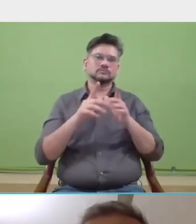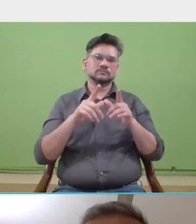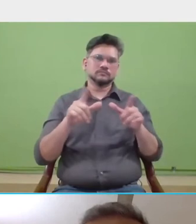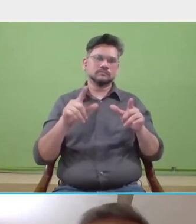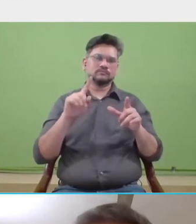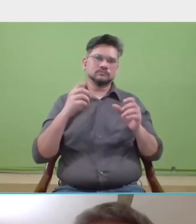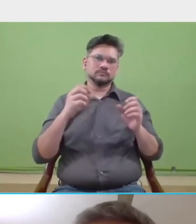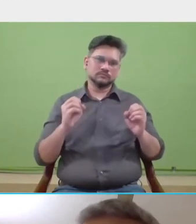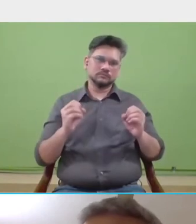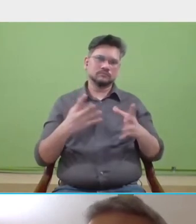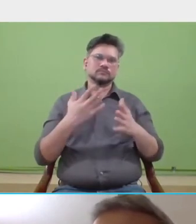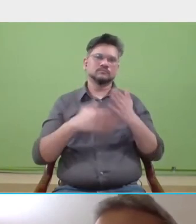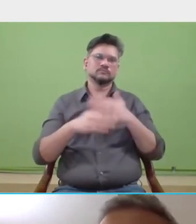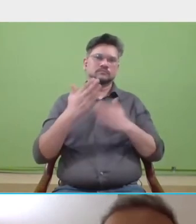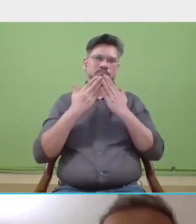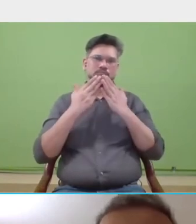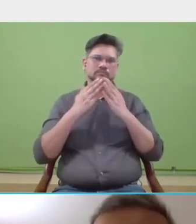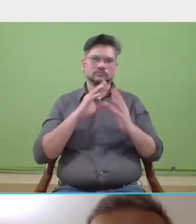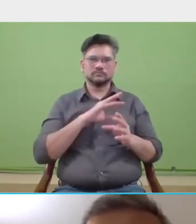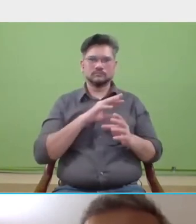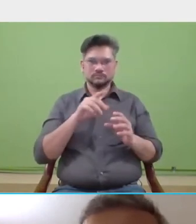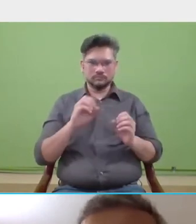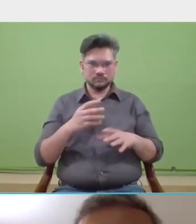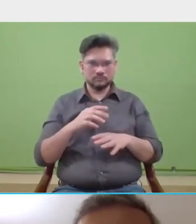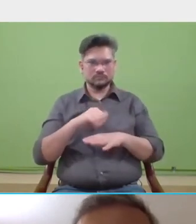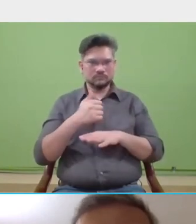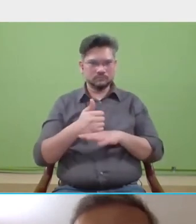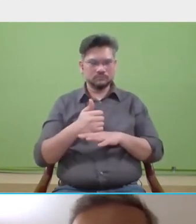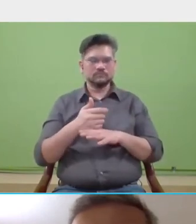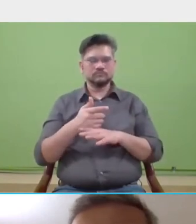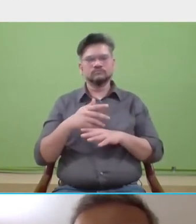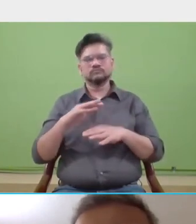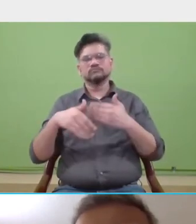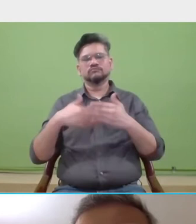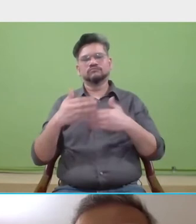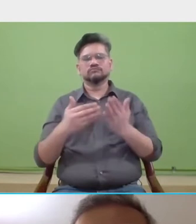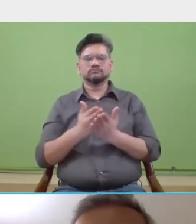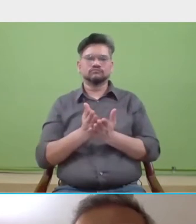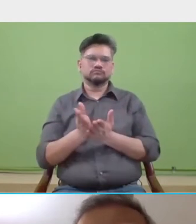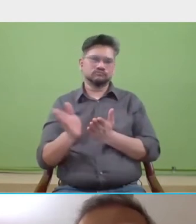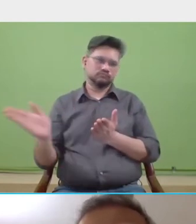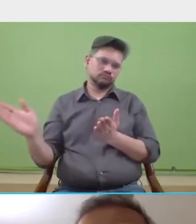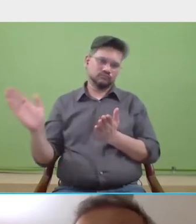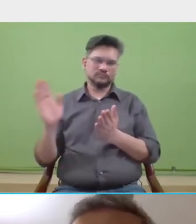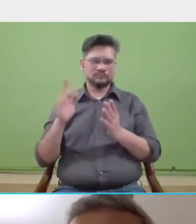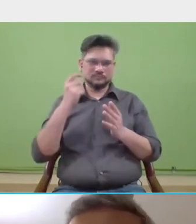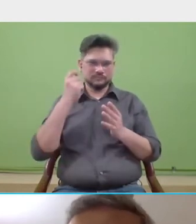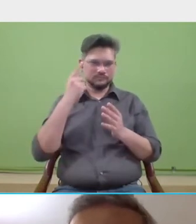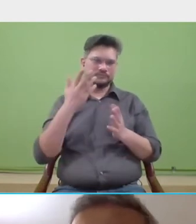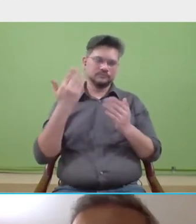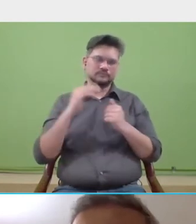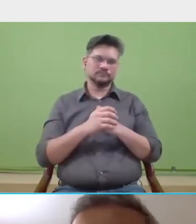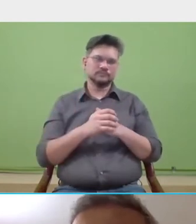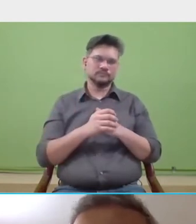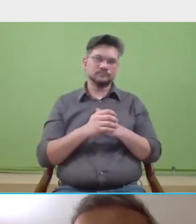as him was uh mentioning during the introduction so let me if i uh if you let me talk like this i'll